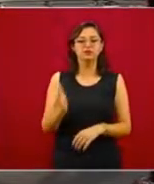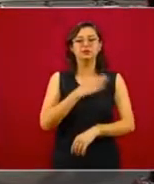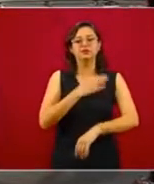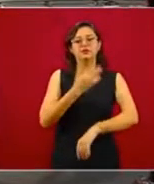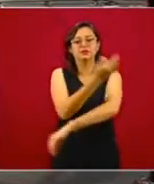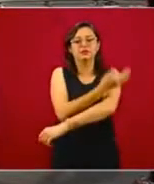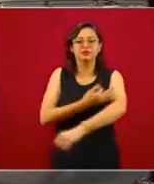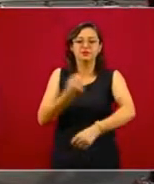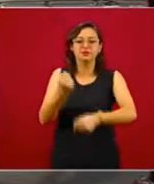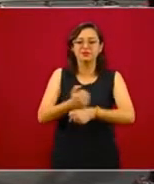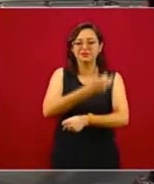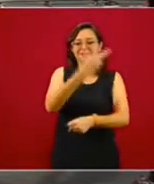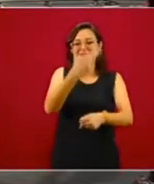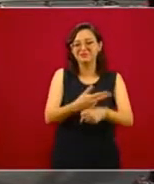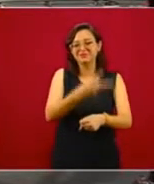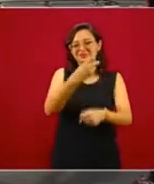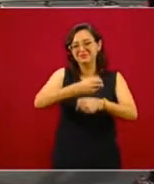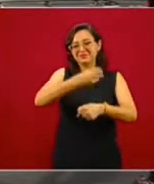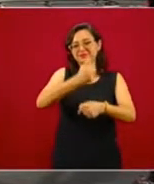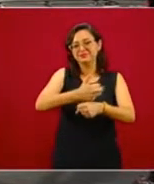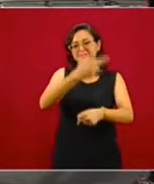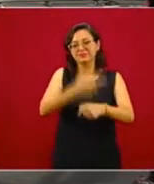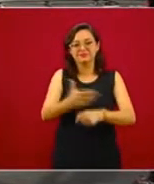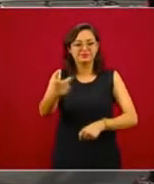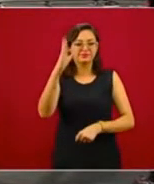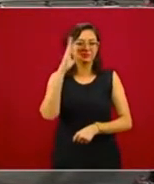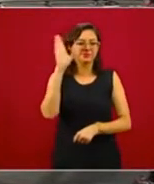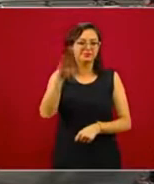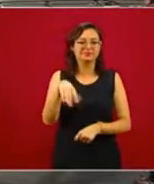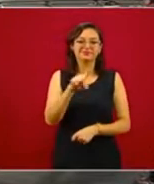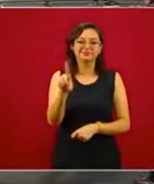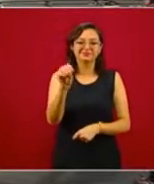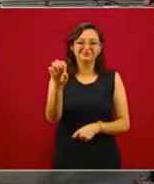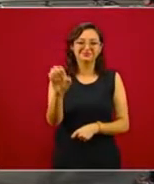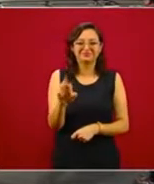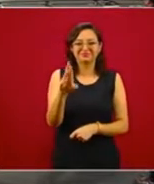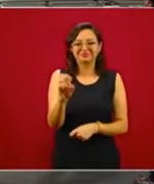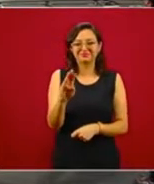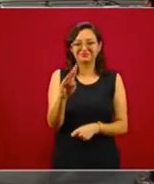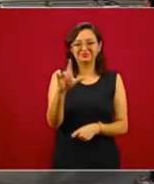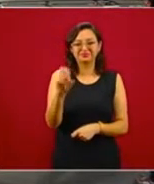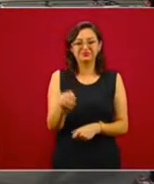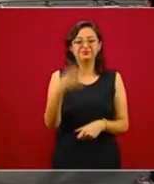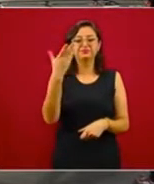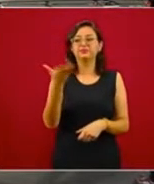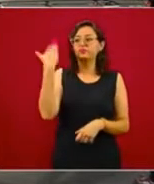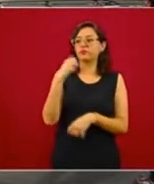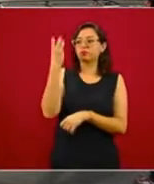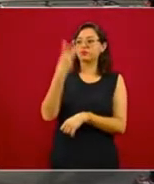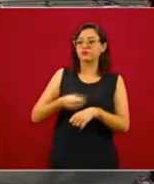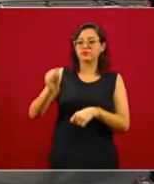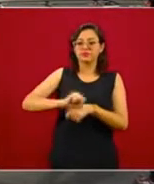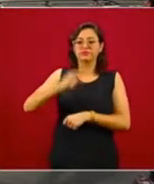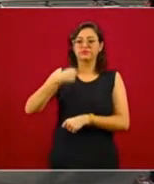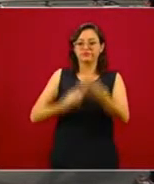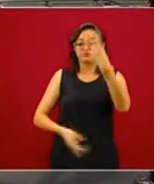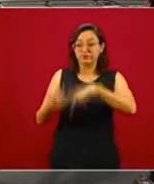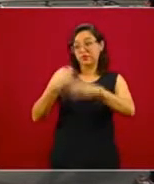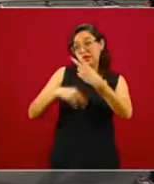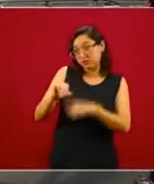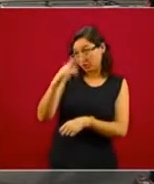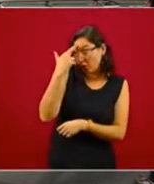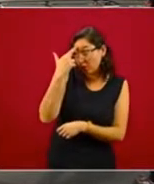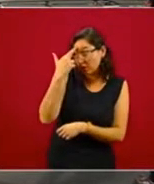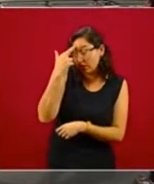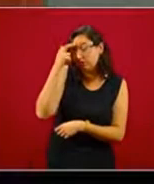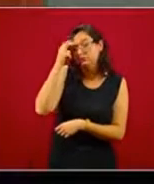afternoon, Mr. Undersecretary and the Secretary of Public Education, and Mr. Soe. I came 3 weeks ago.